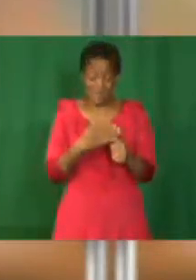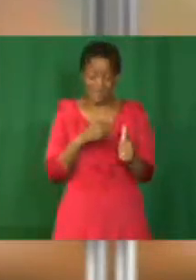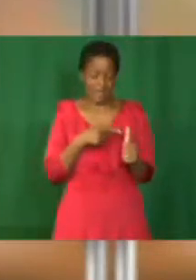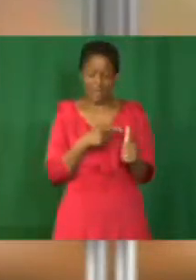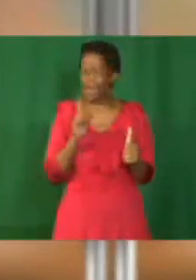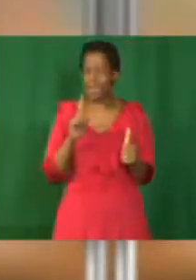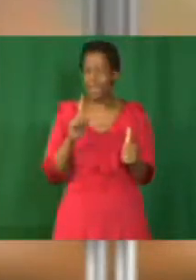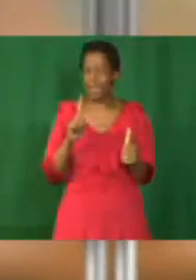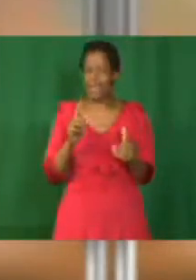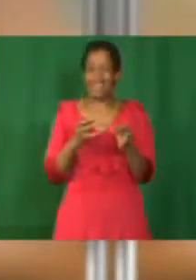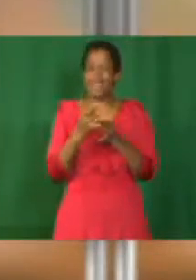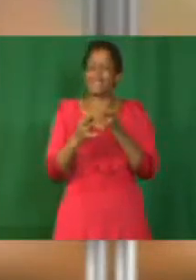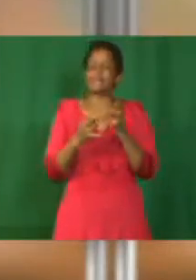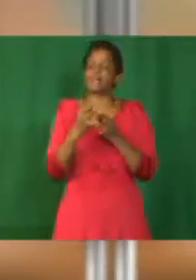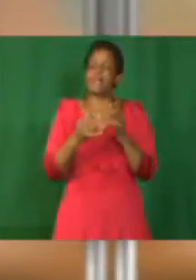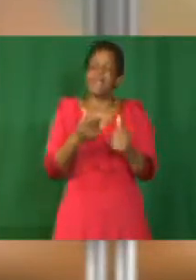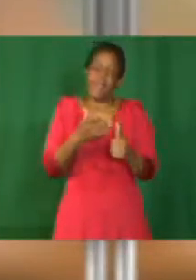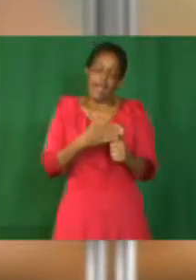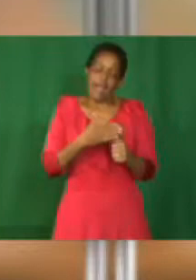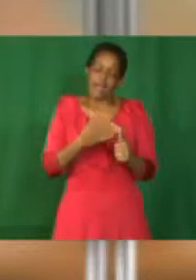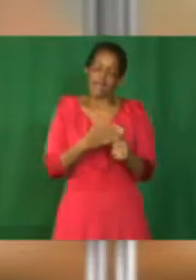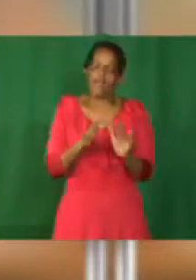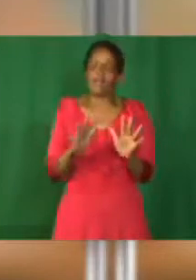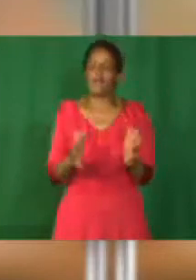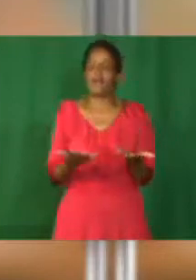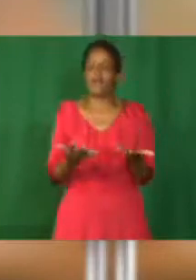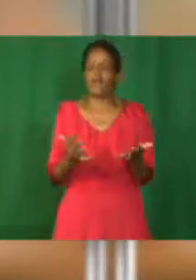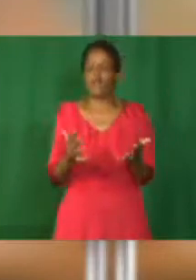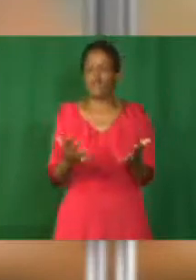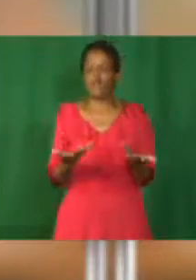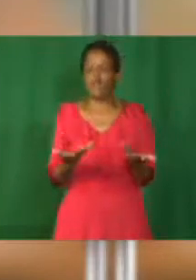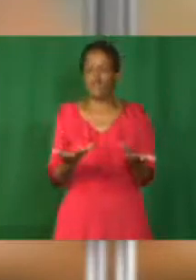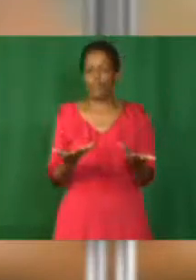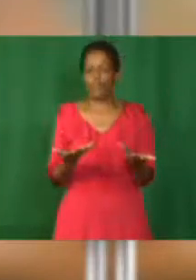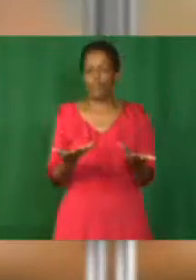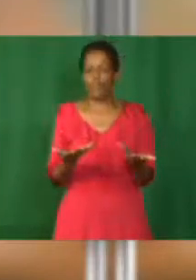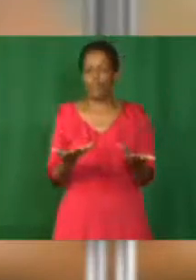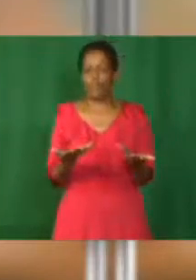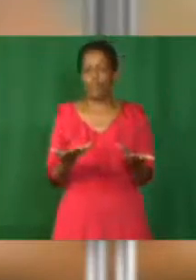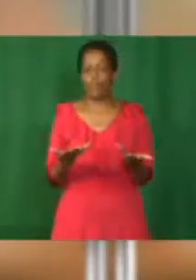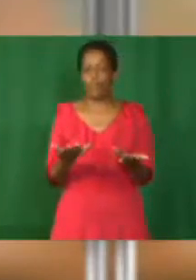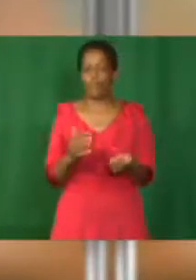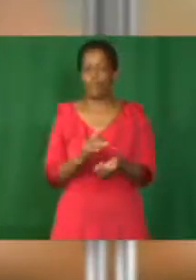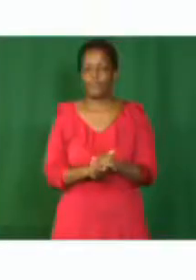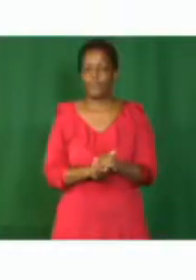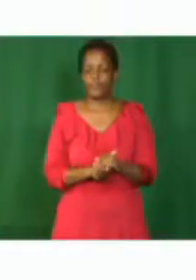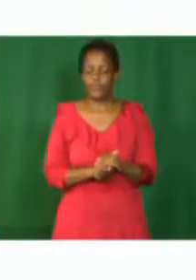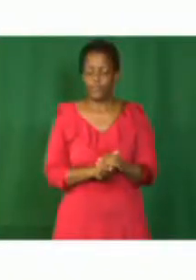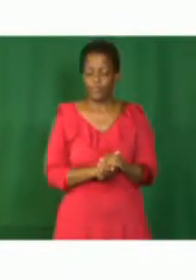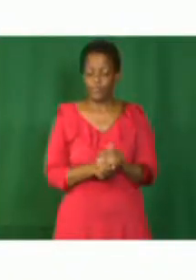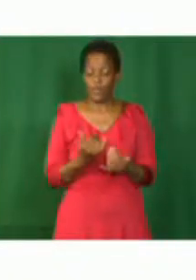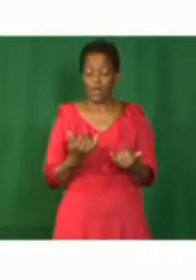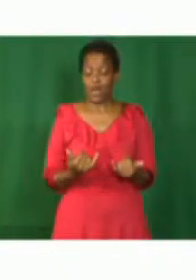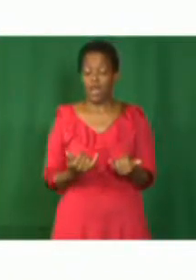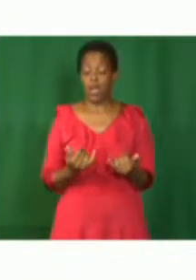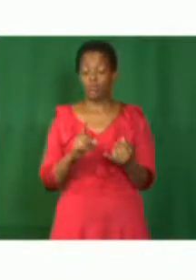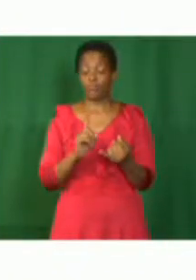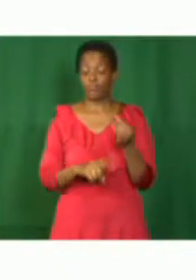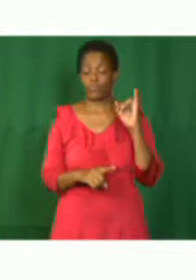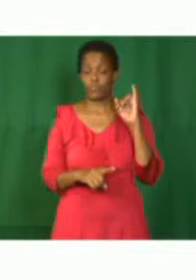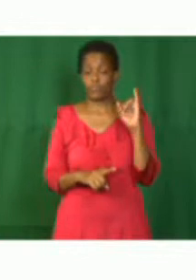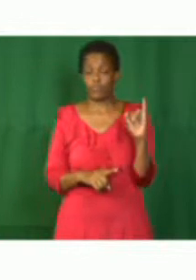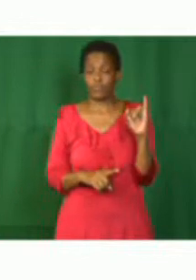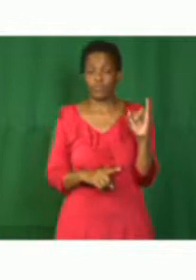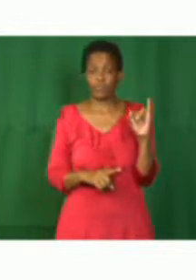of how you are supposed to answer an evaluation question. So now, first things first, you need to